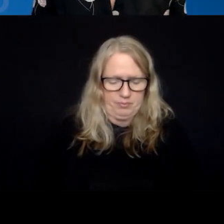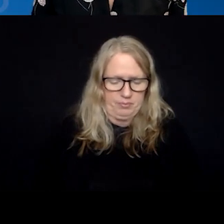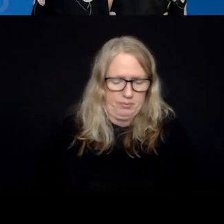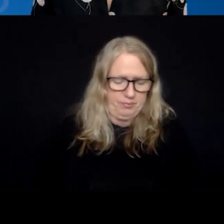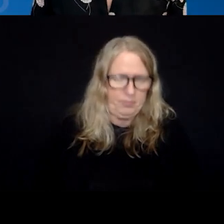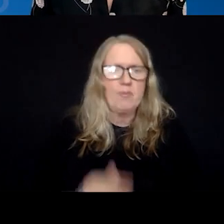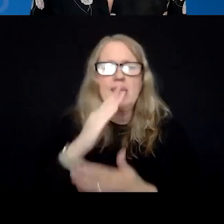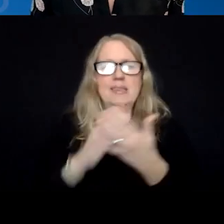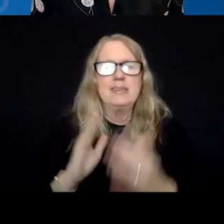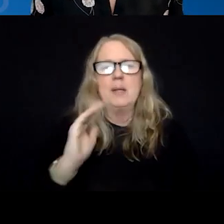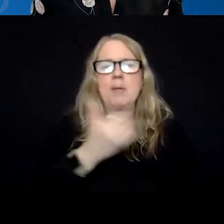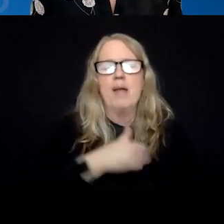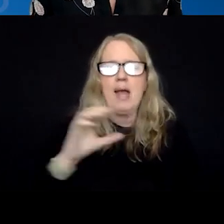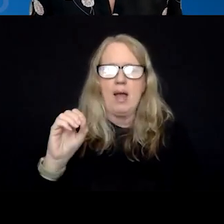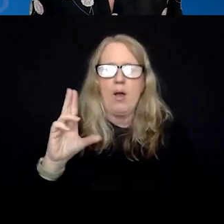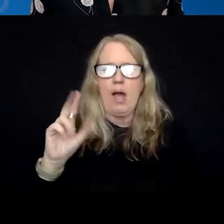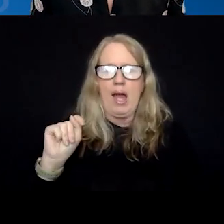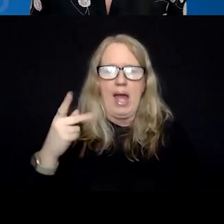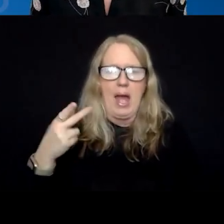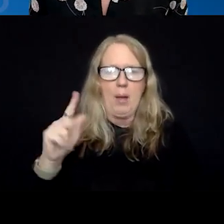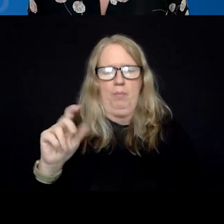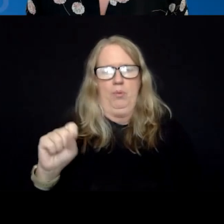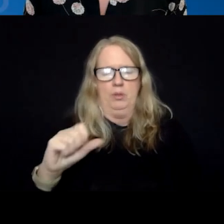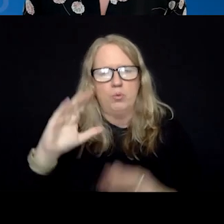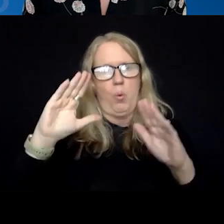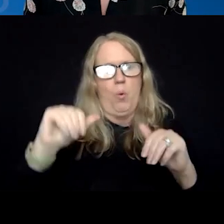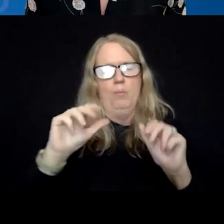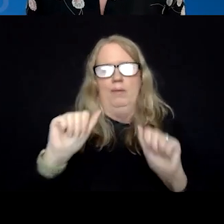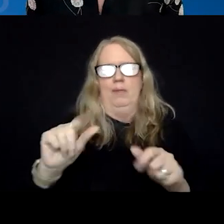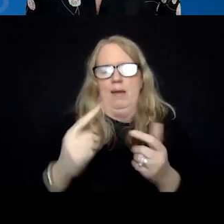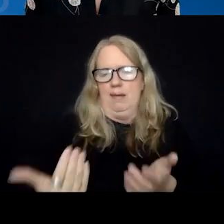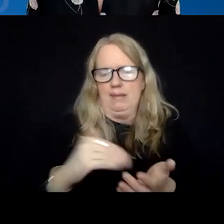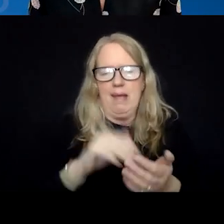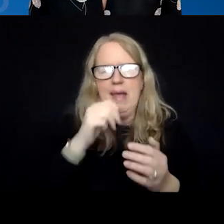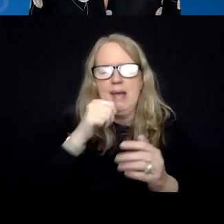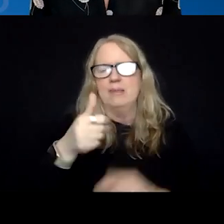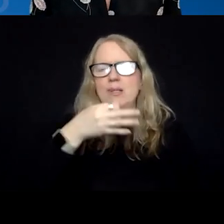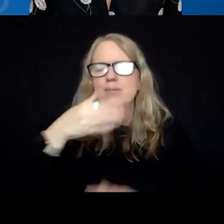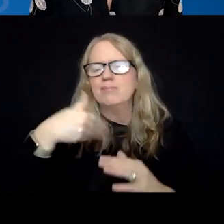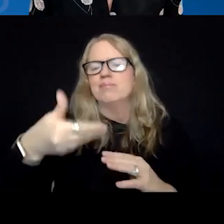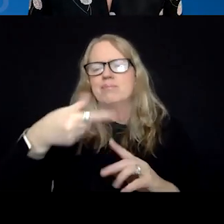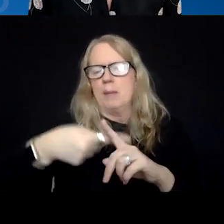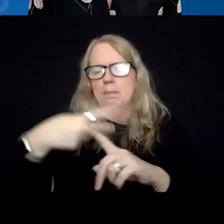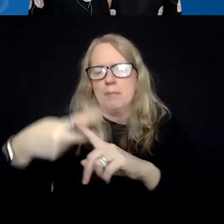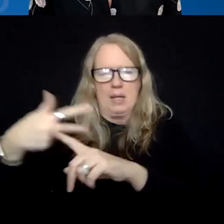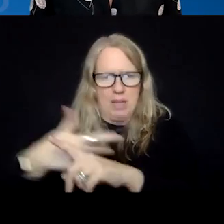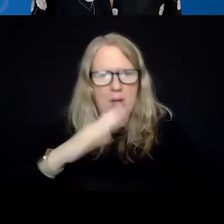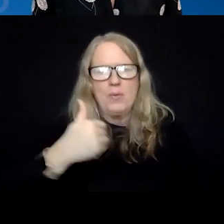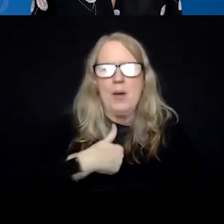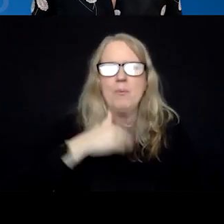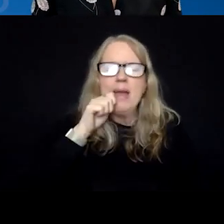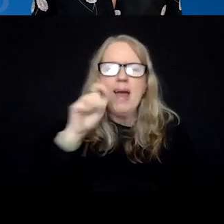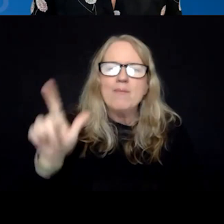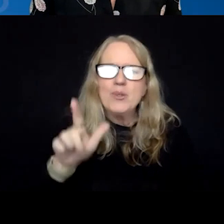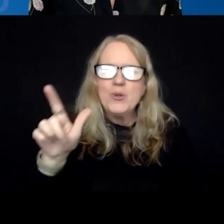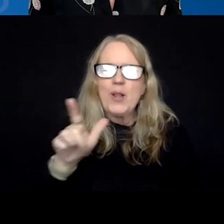So some of our outputs, and these will be very tangible, and hopefully we'll be able to come back in not too many months and share that we've got that curated resource library available